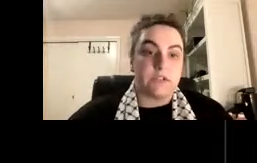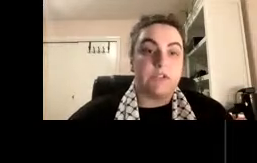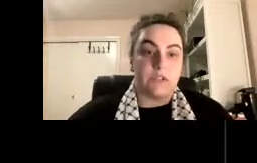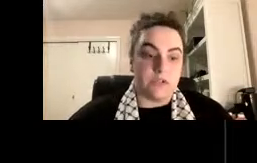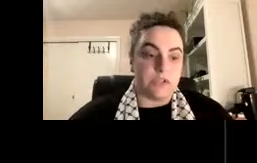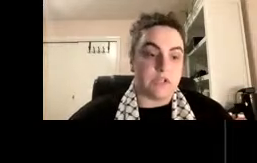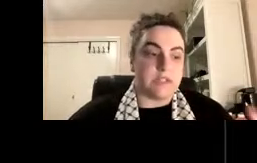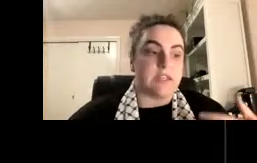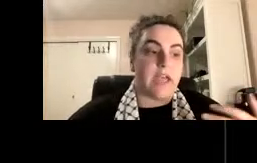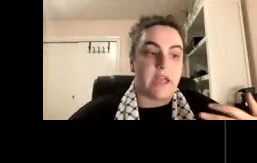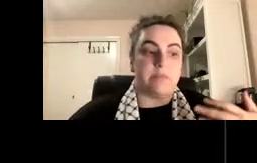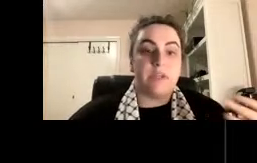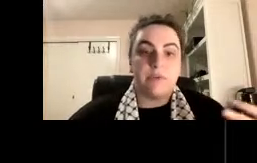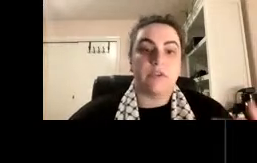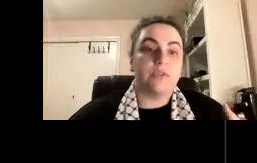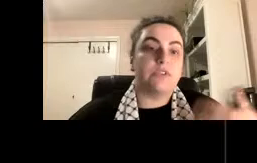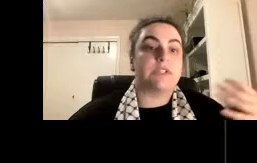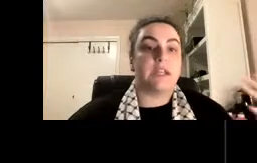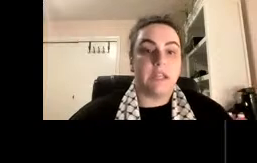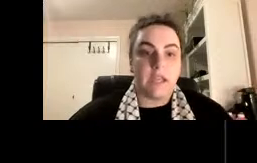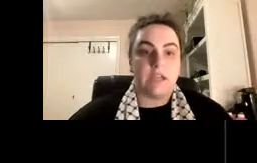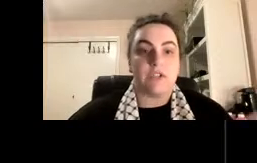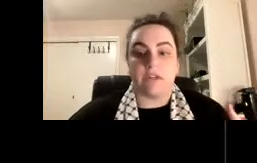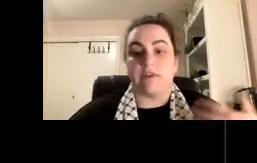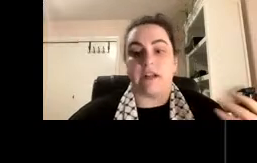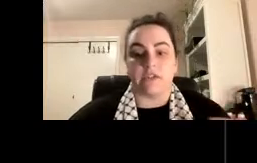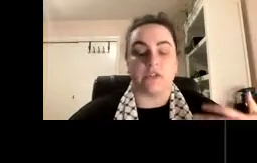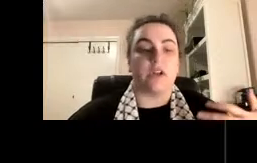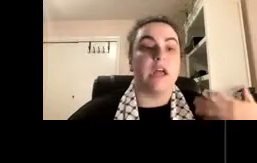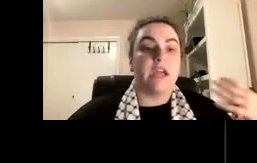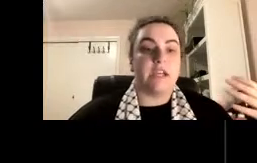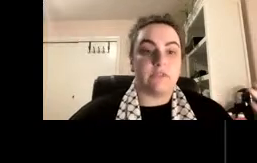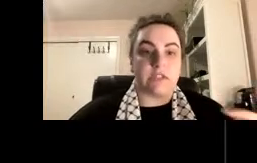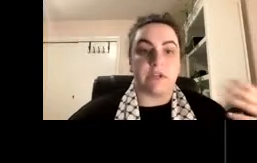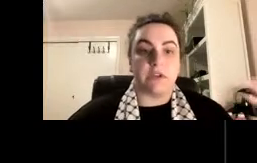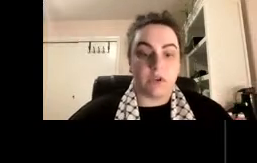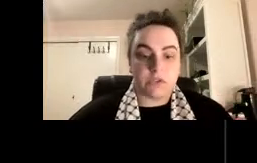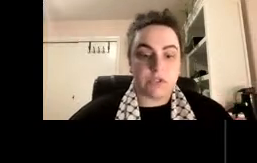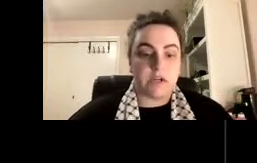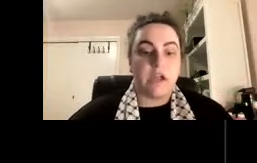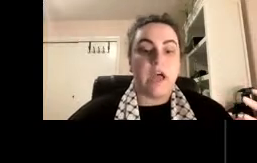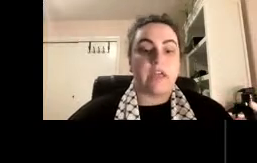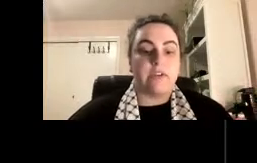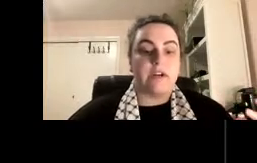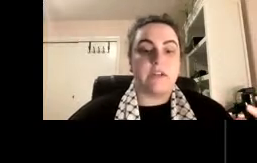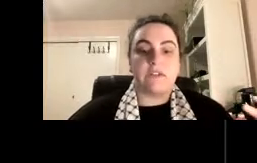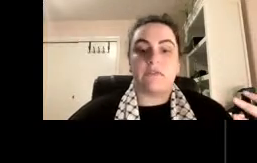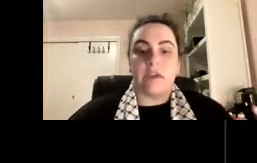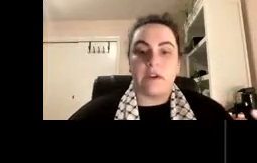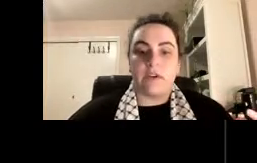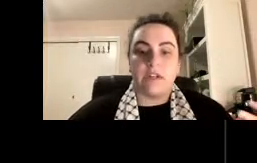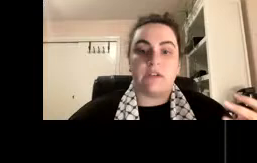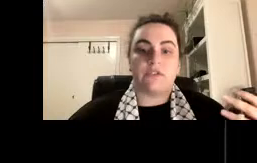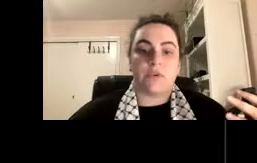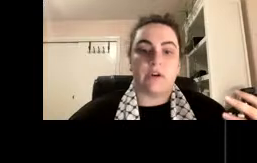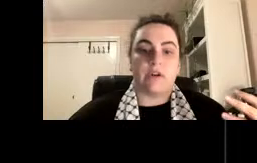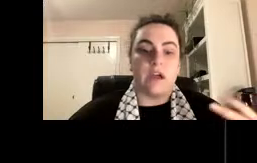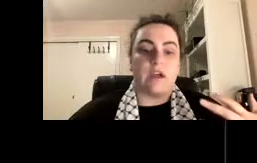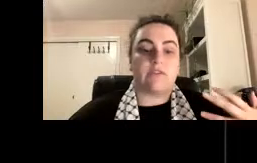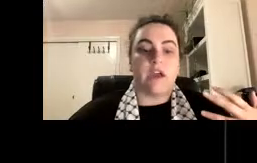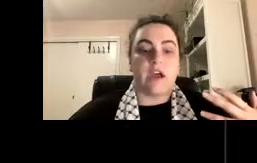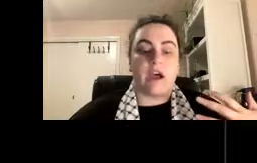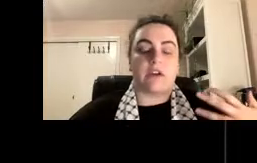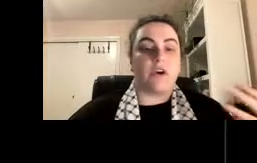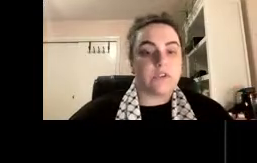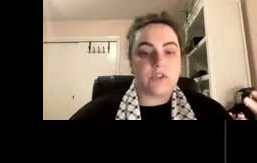financial institutions and people who just engage in financial investment culture, there is a very sort